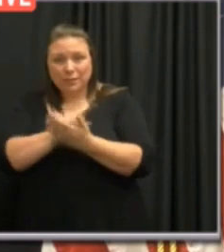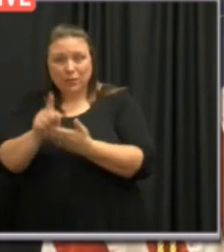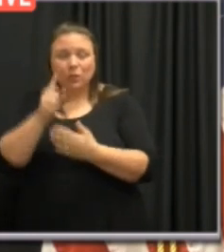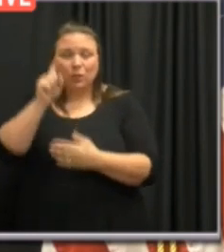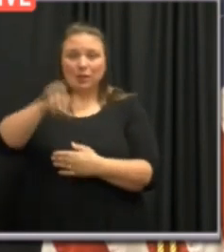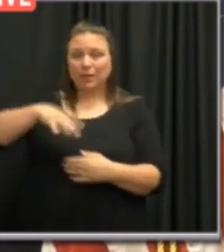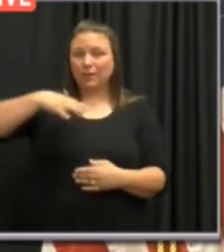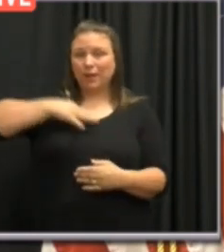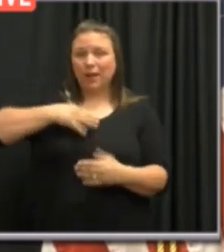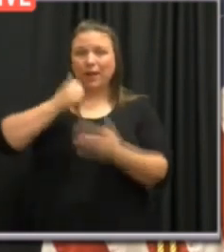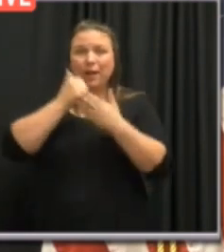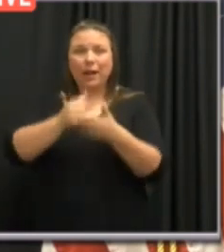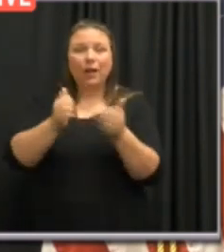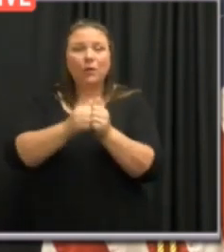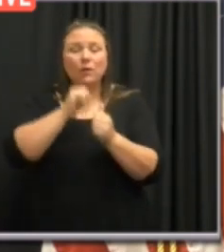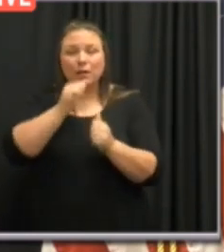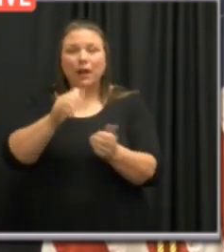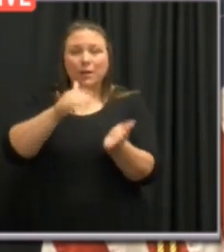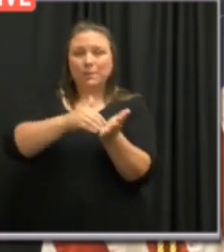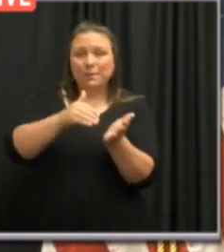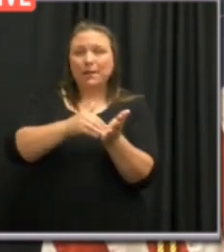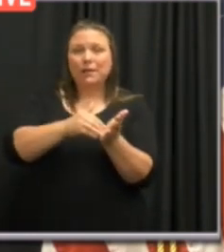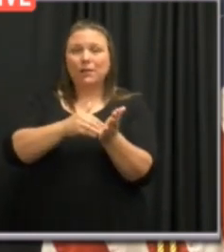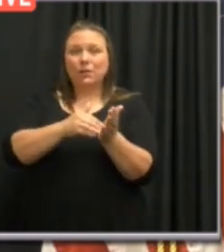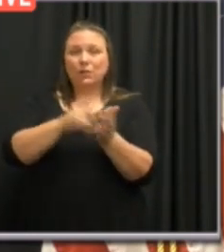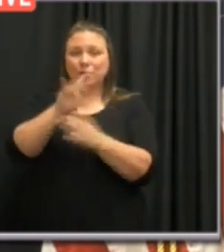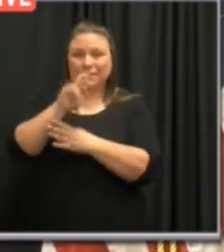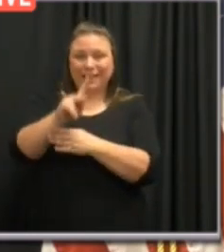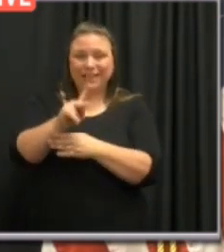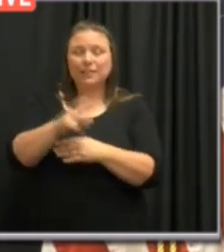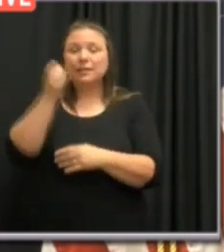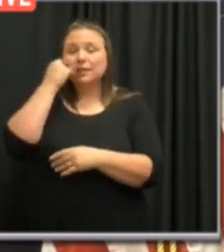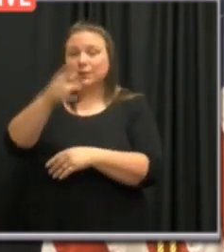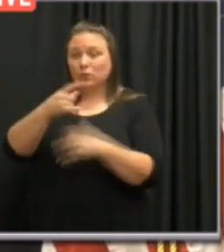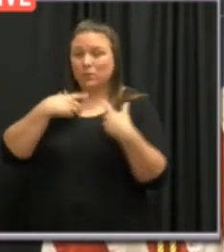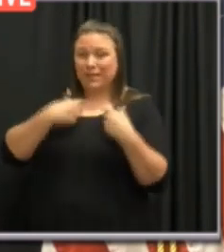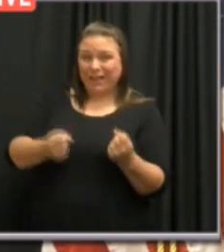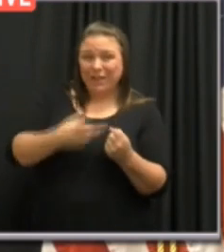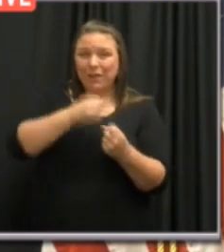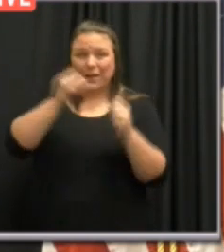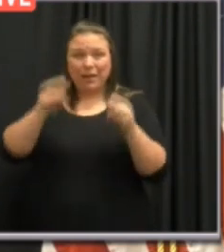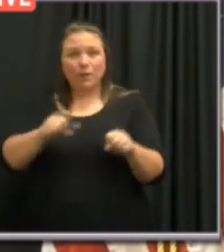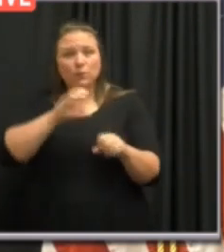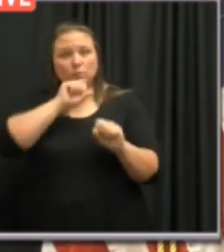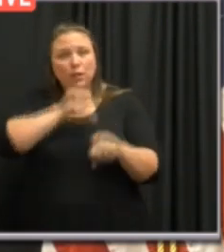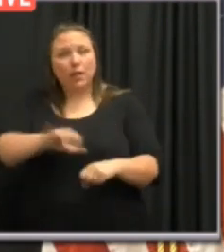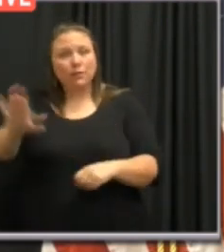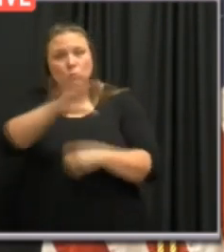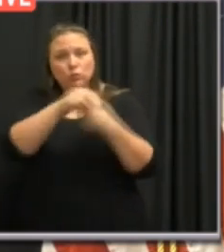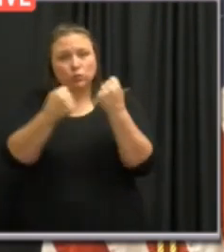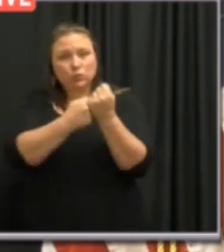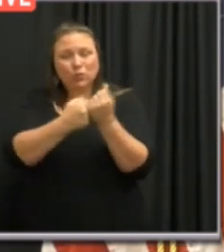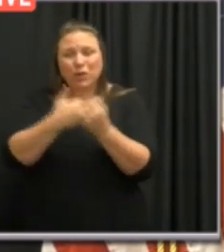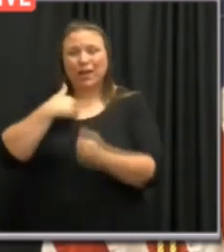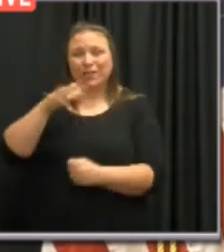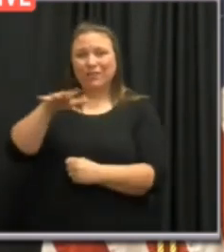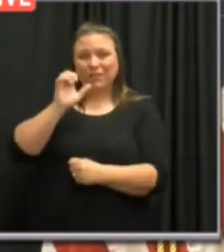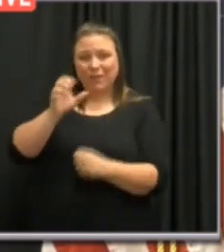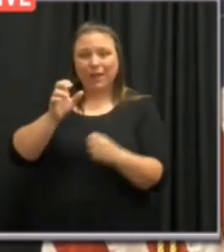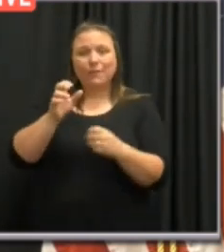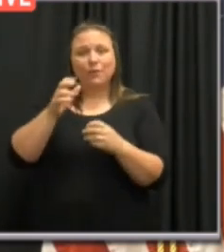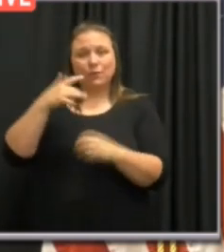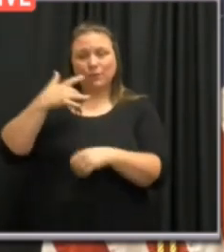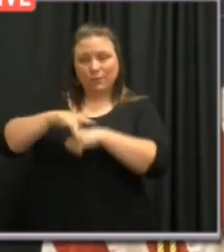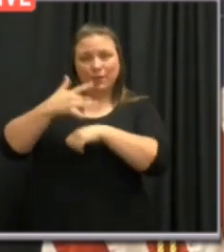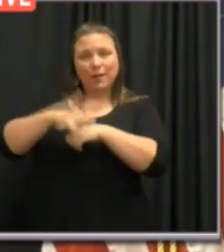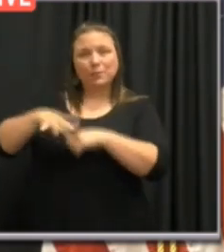with non-clinical tasks. If you are healthy and able, we'd love your support. There are 500 spots open in